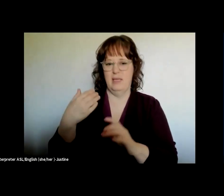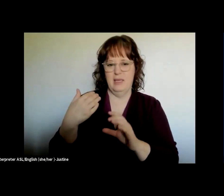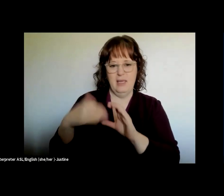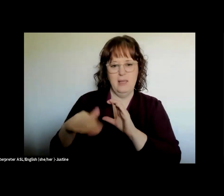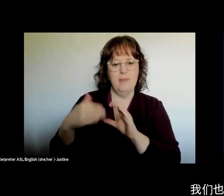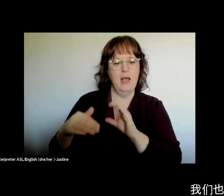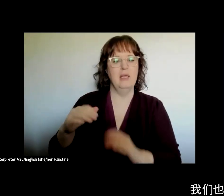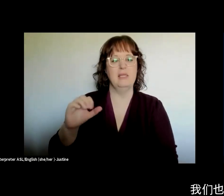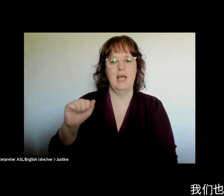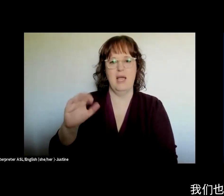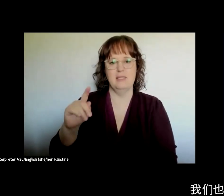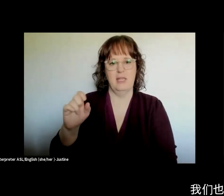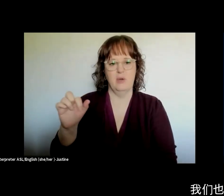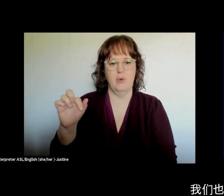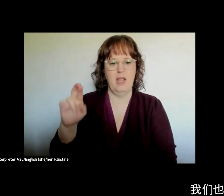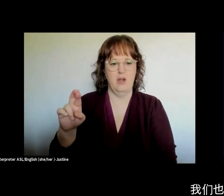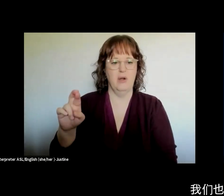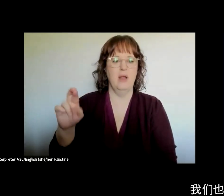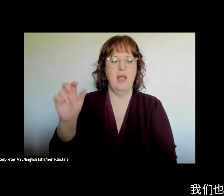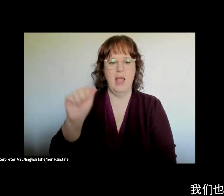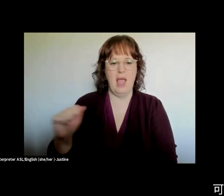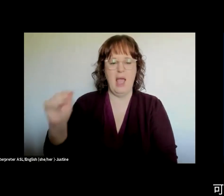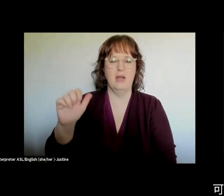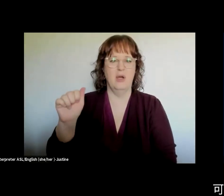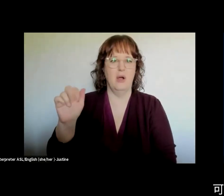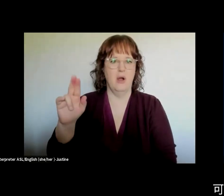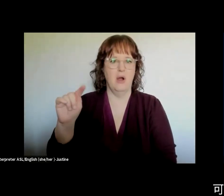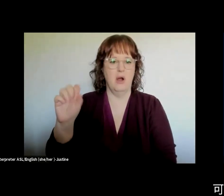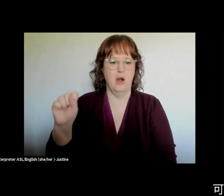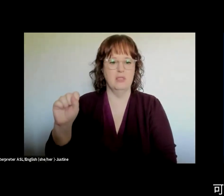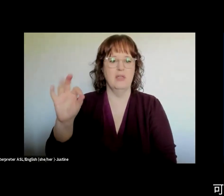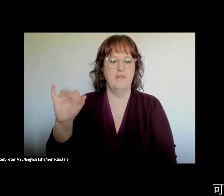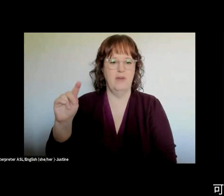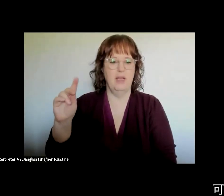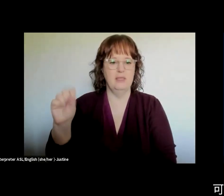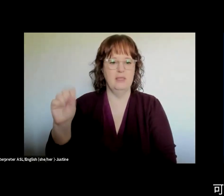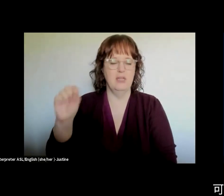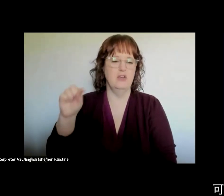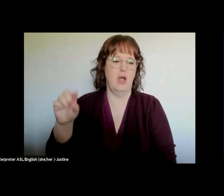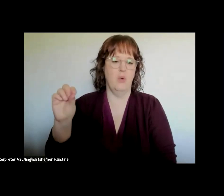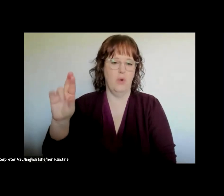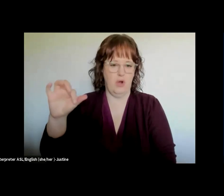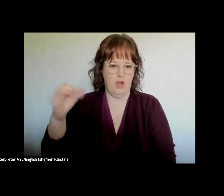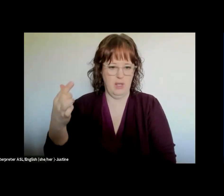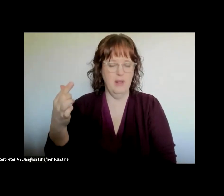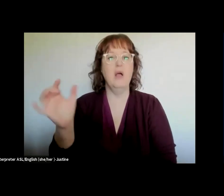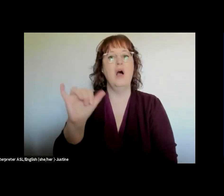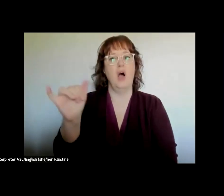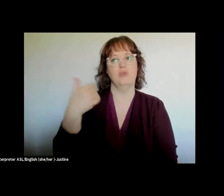accelerator@artsfund.org. We have also put together a webpage of frequently asked questions, which is available on the program's website